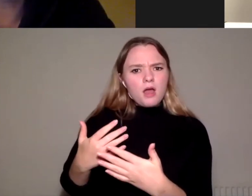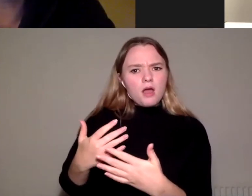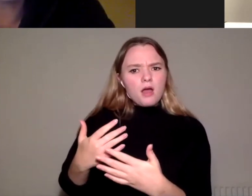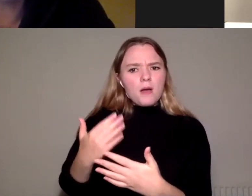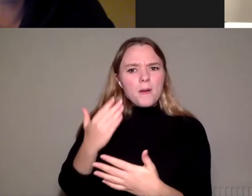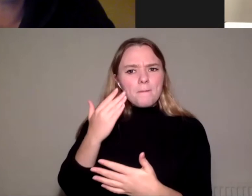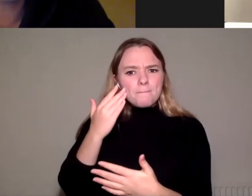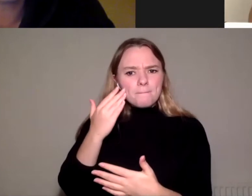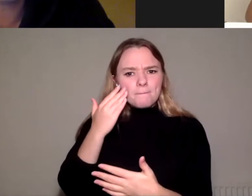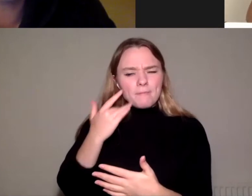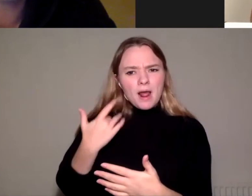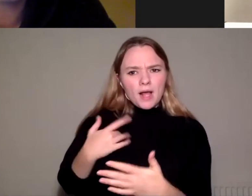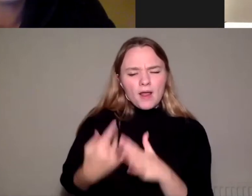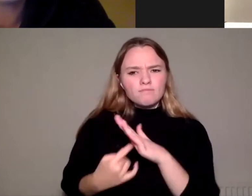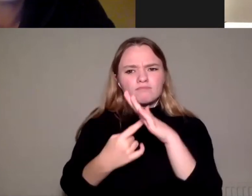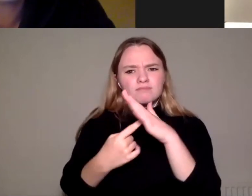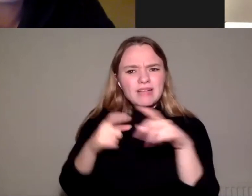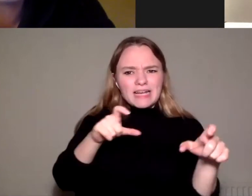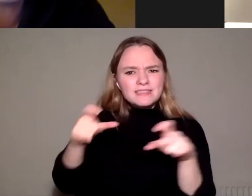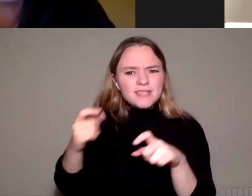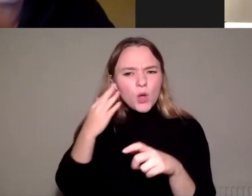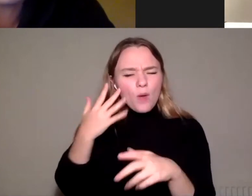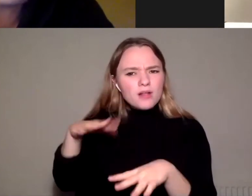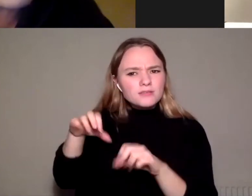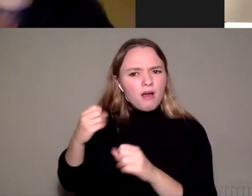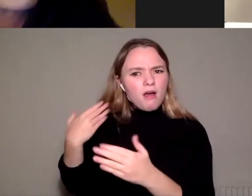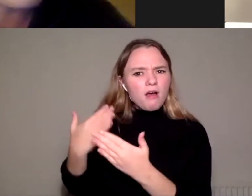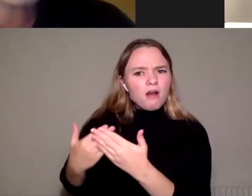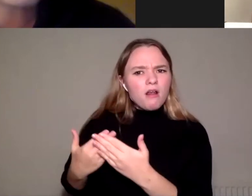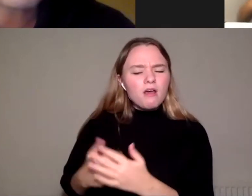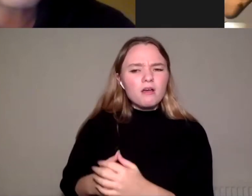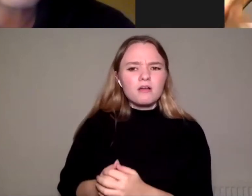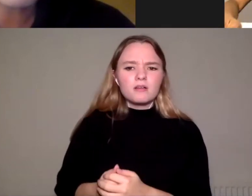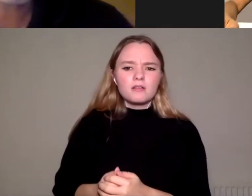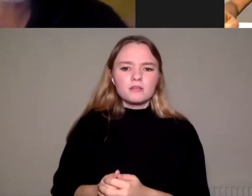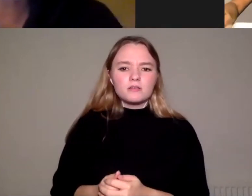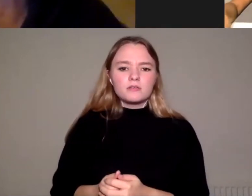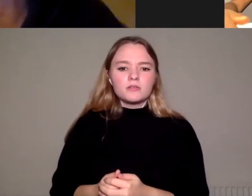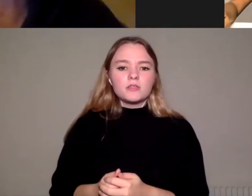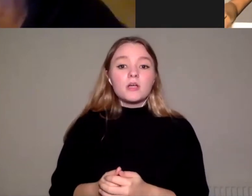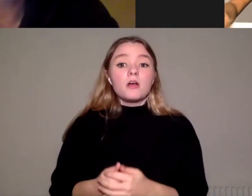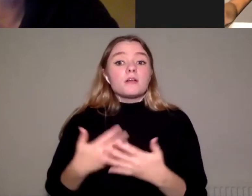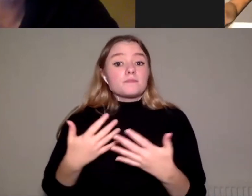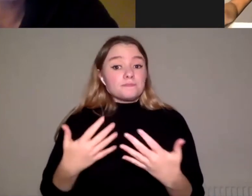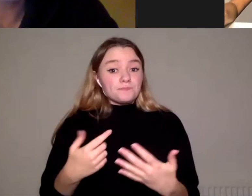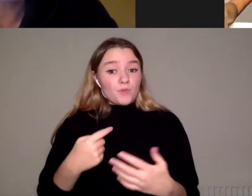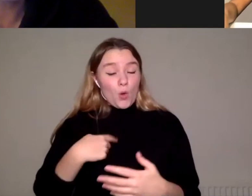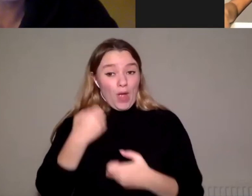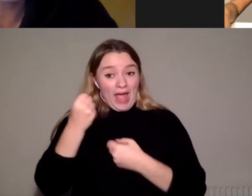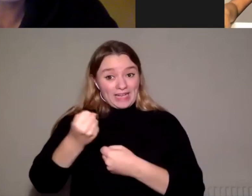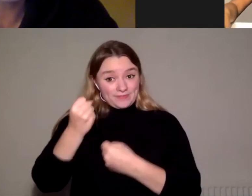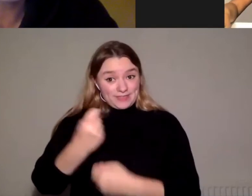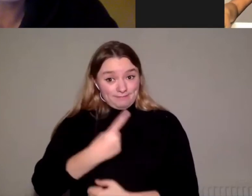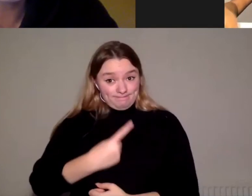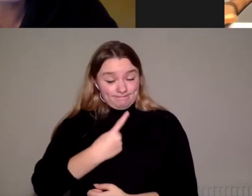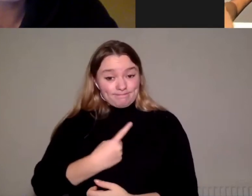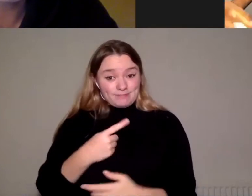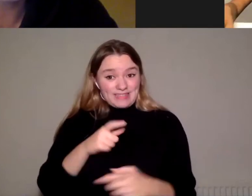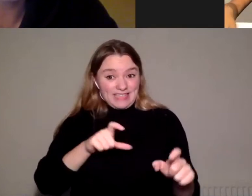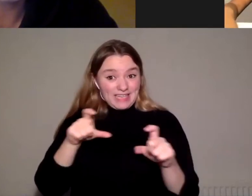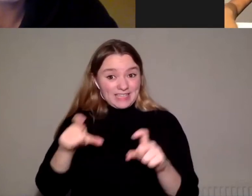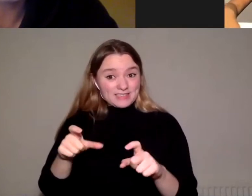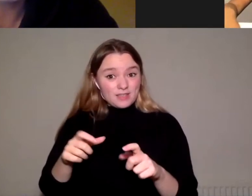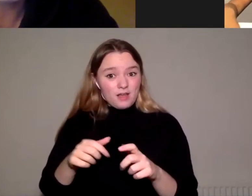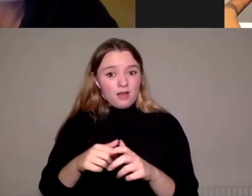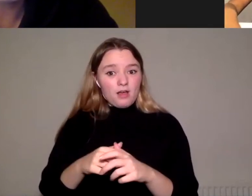when did it? That movement start? As an activist myself in Exeter, and speaking